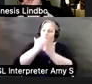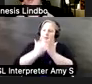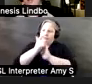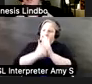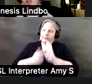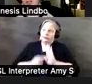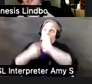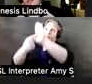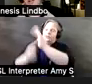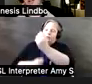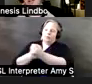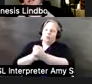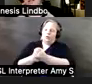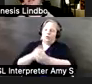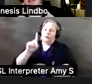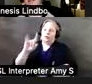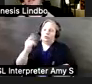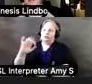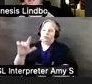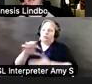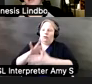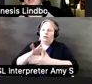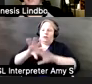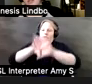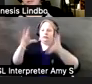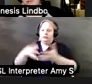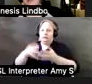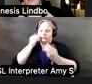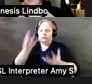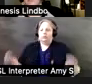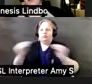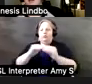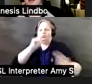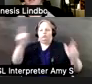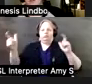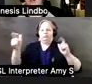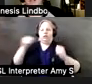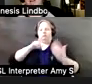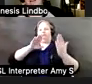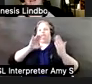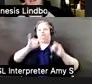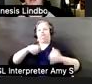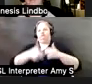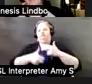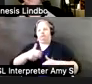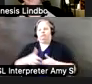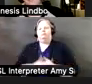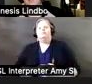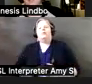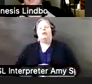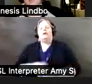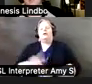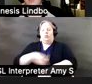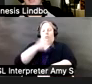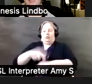much larger scale concern. For a long time,